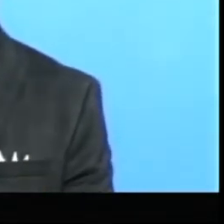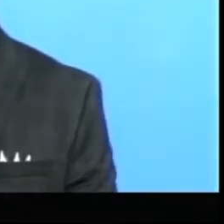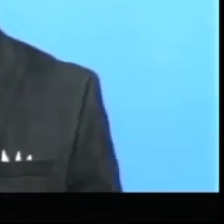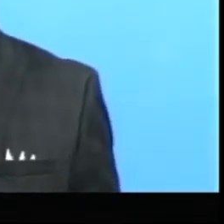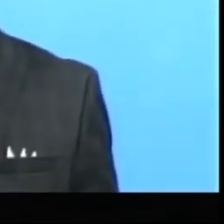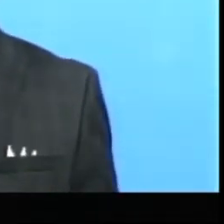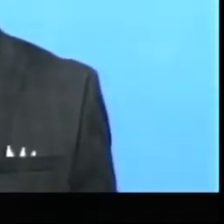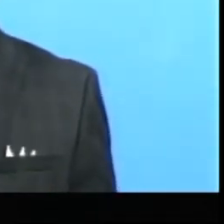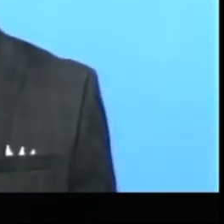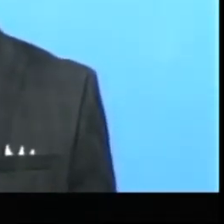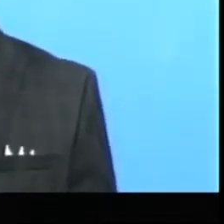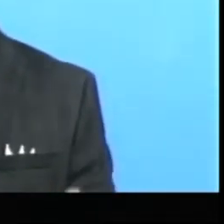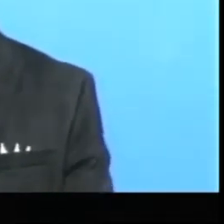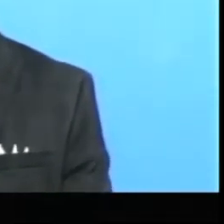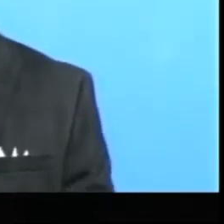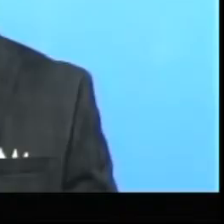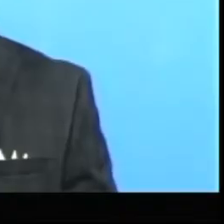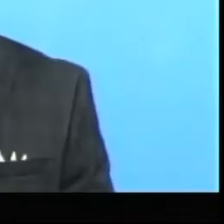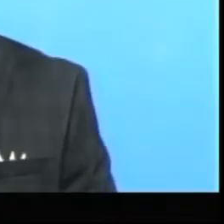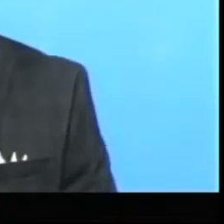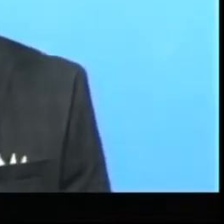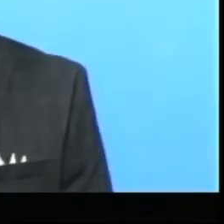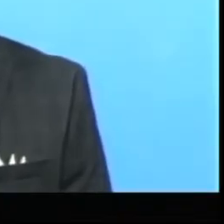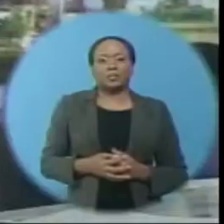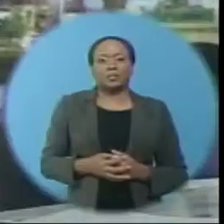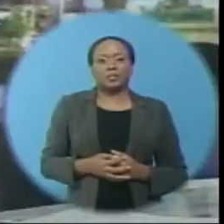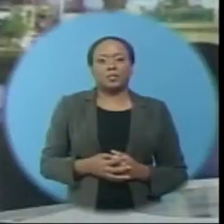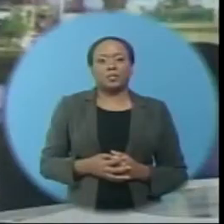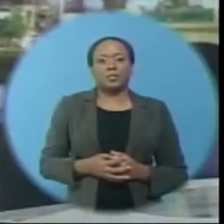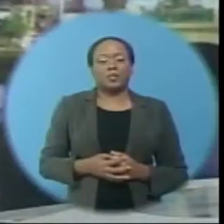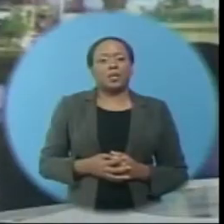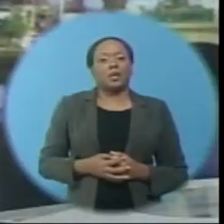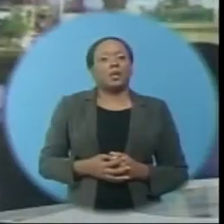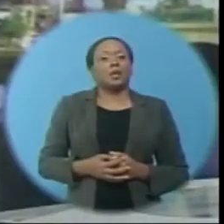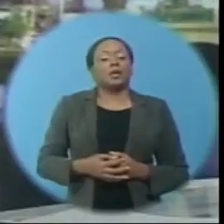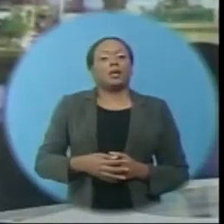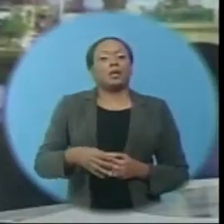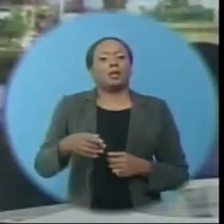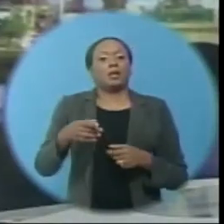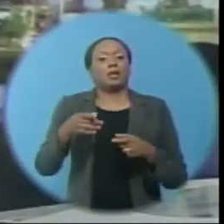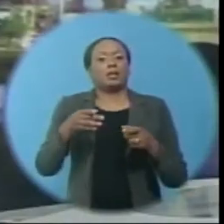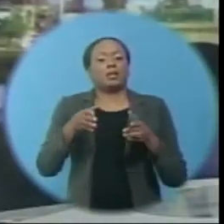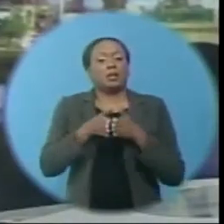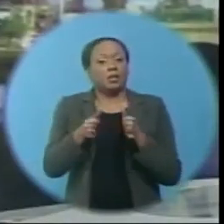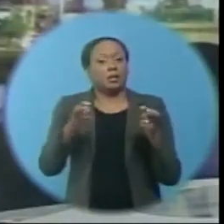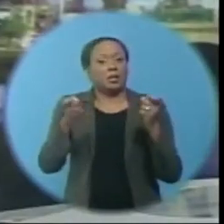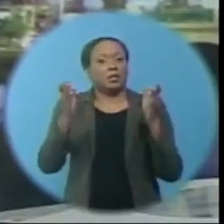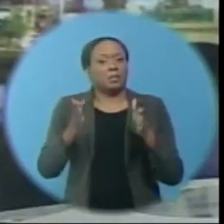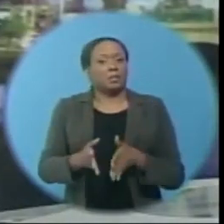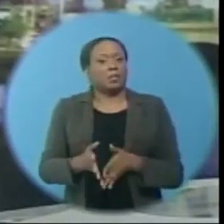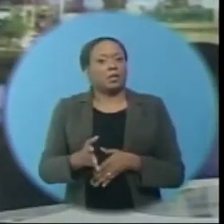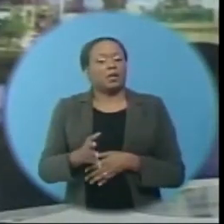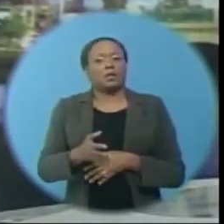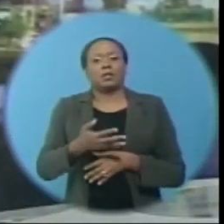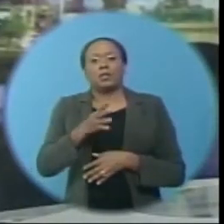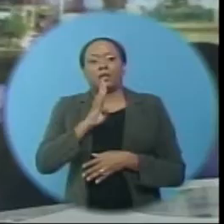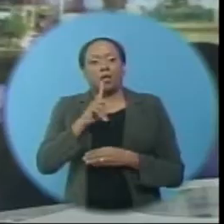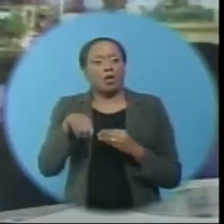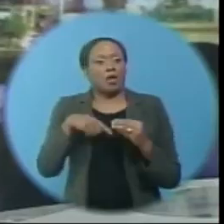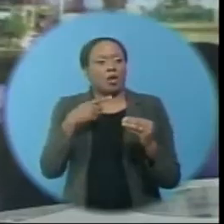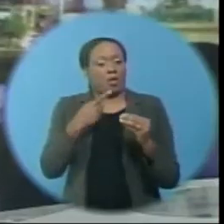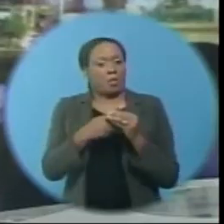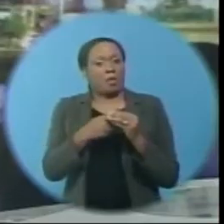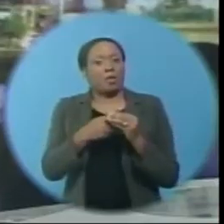do it to them, and we wouldn't expect that they would have done this to us. Mr. Hoyt's comments are in response to a media statement from